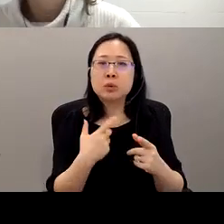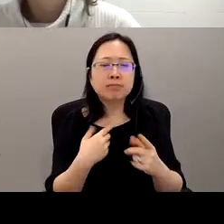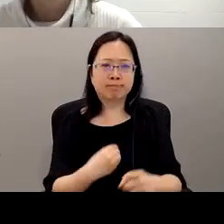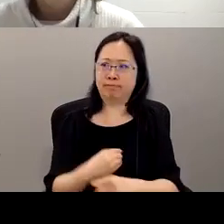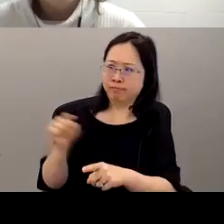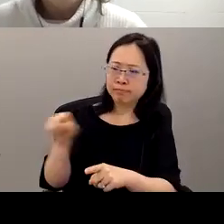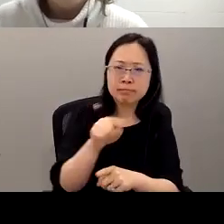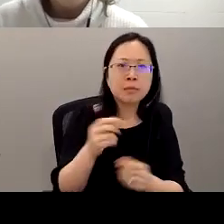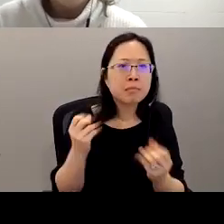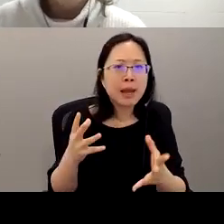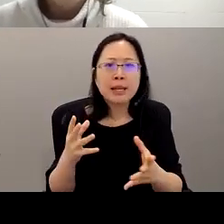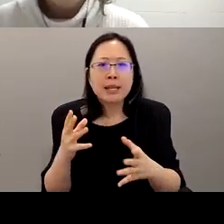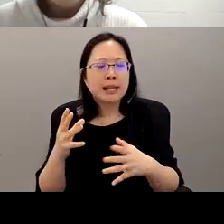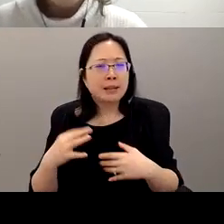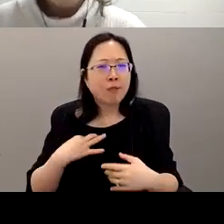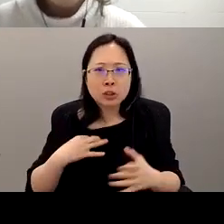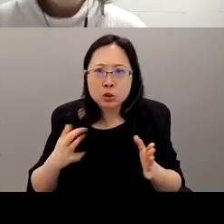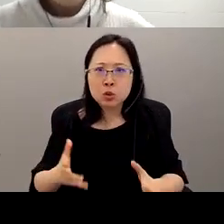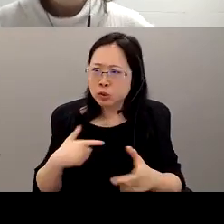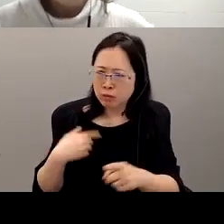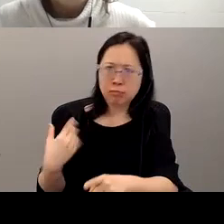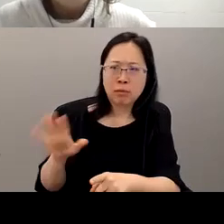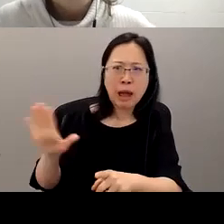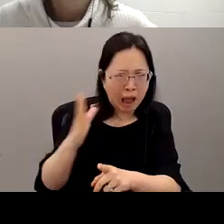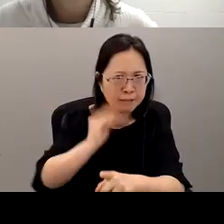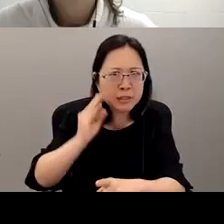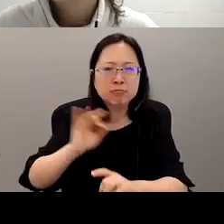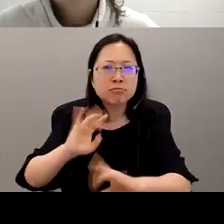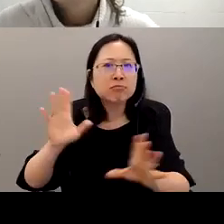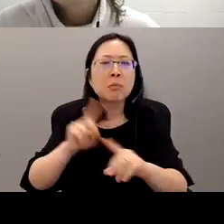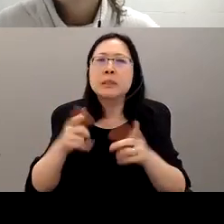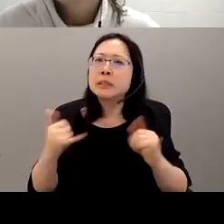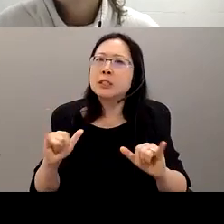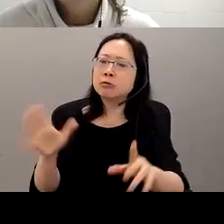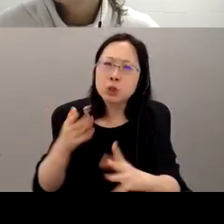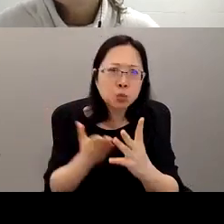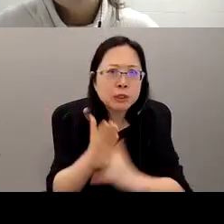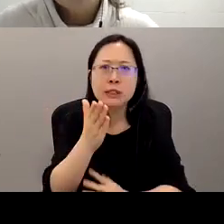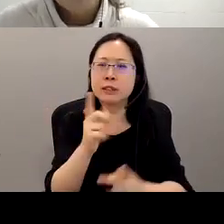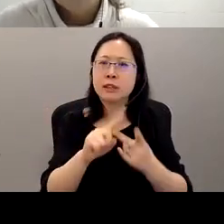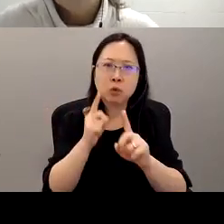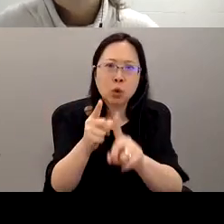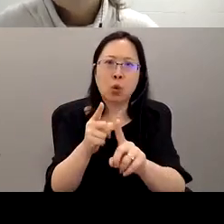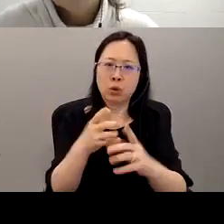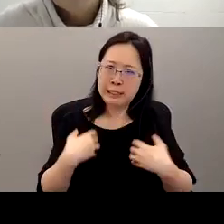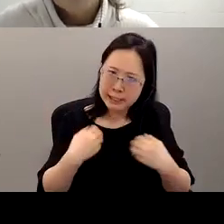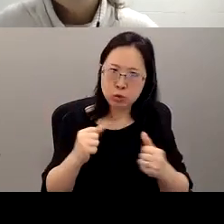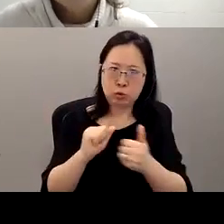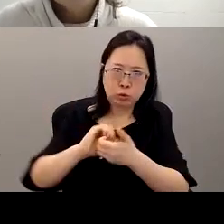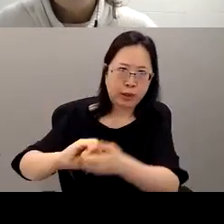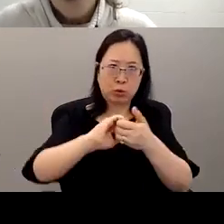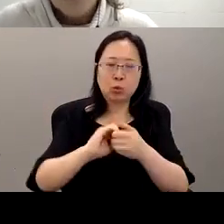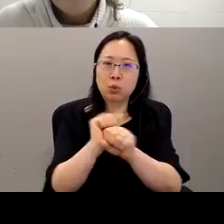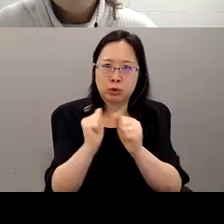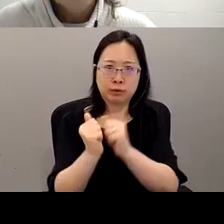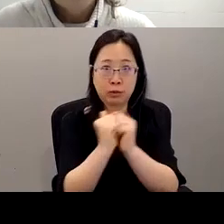experiencing very difficult situations, yet they demonstrate resilience and courage as they begin to work to heal together. Our